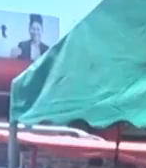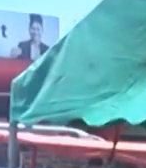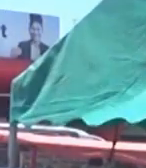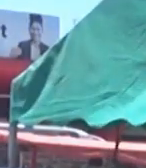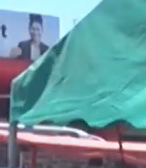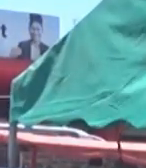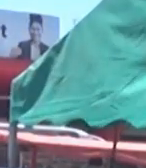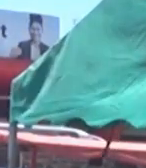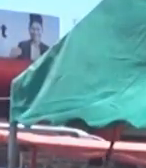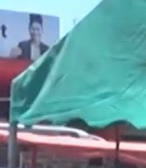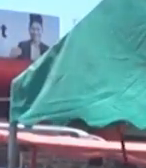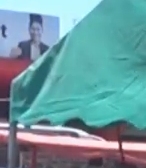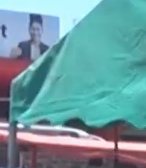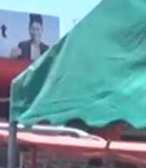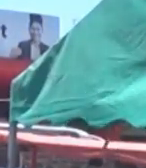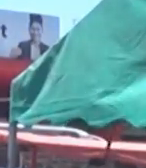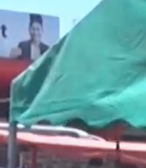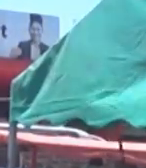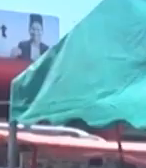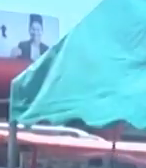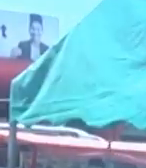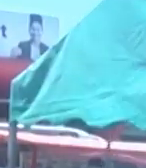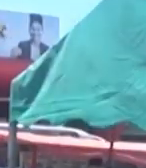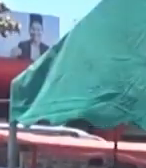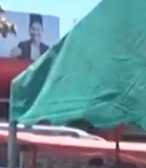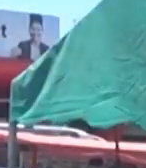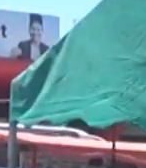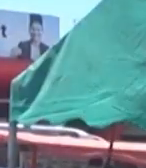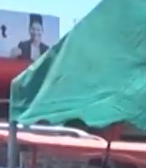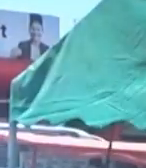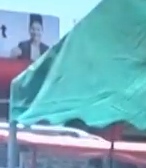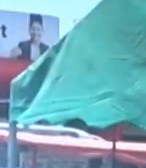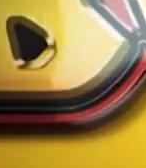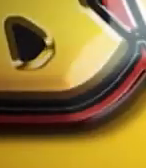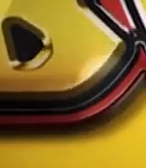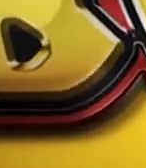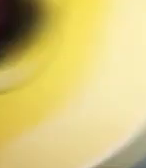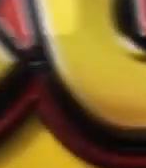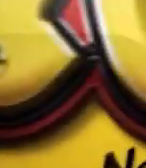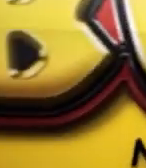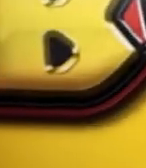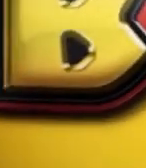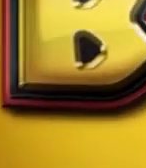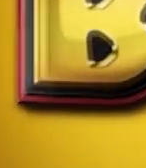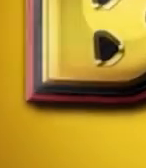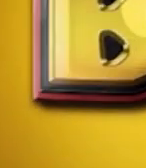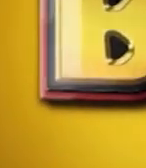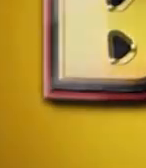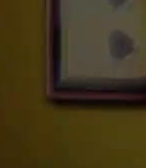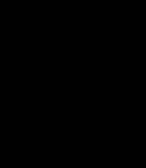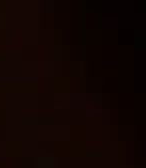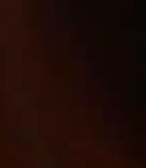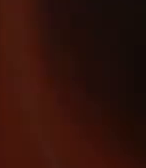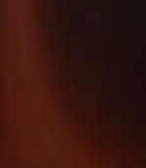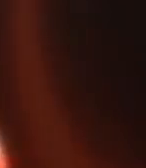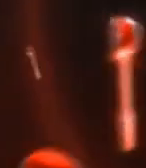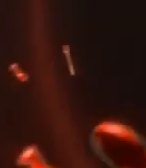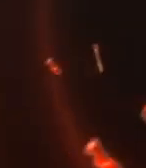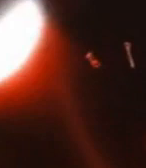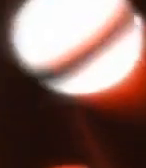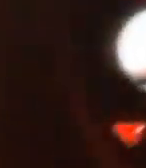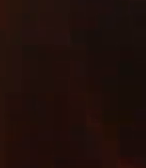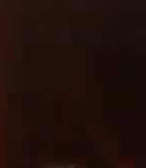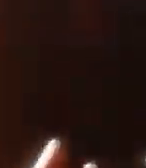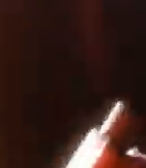Bola, ang gono Lotoka butalita ka ng Bola FM bertini number 2 NSR. Bola FM number 2 NSR.